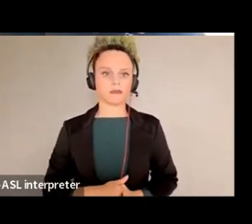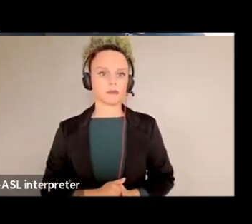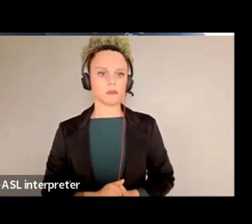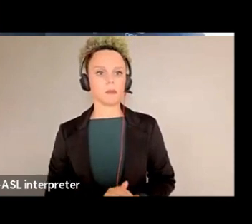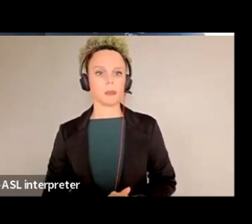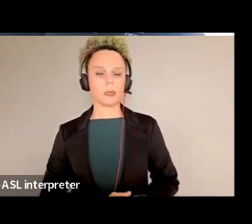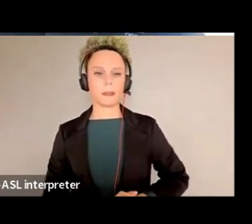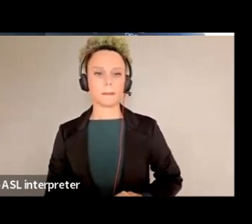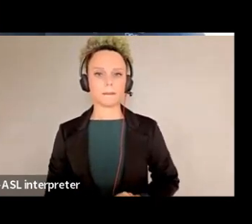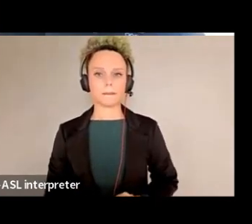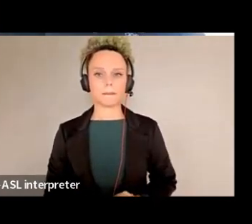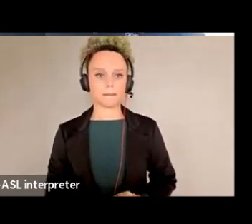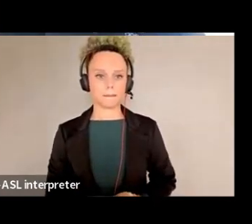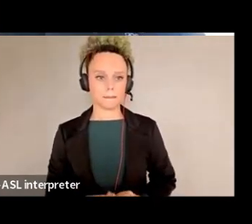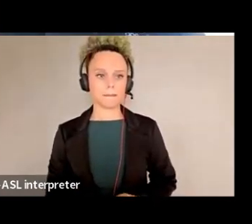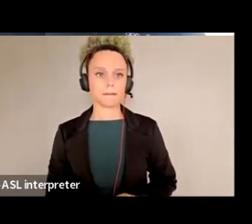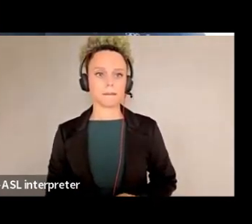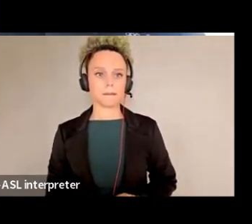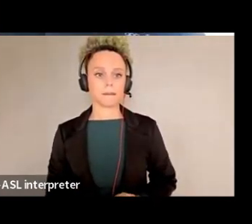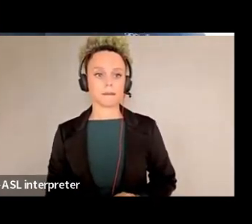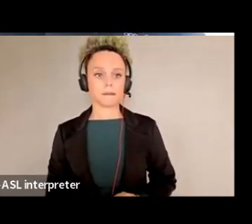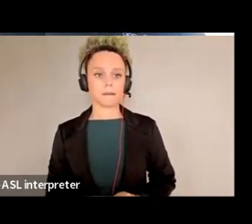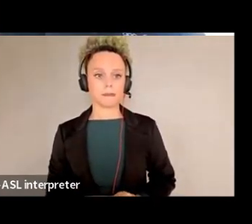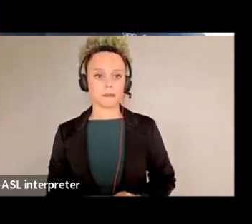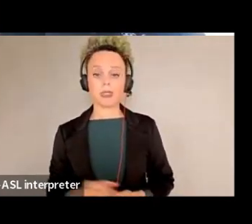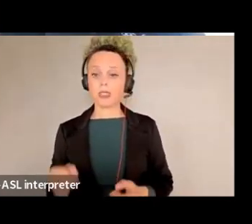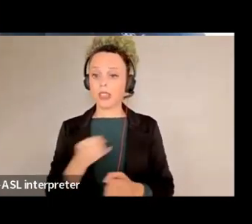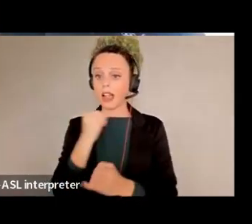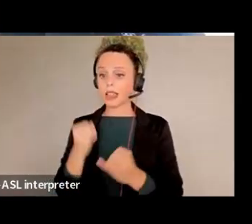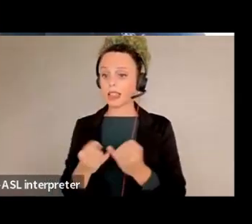of nutrition. It's not disability specific.